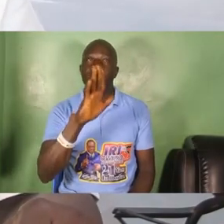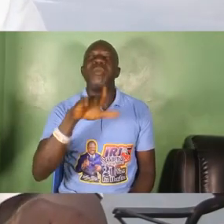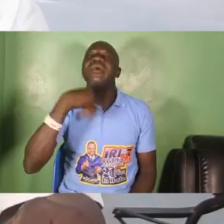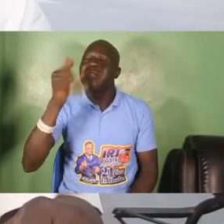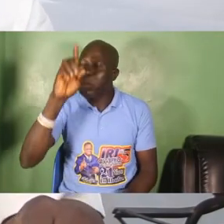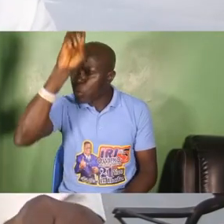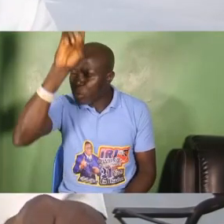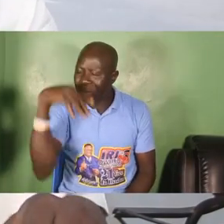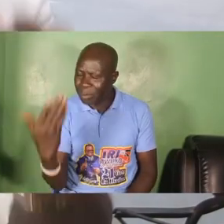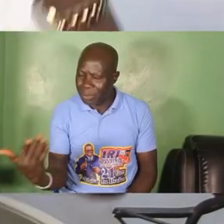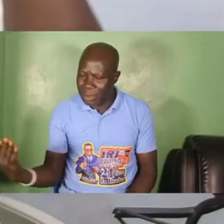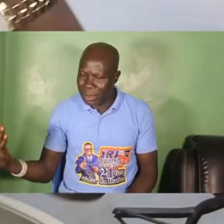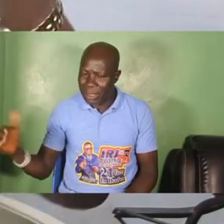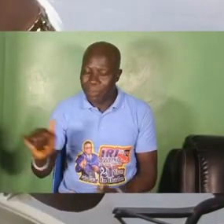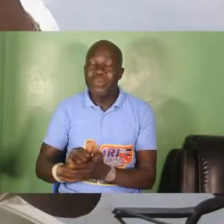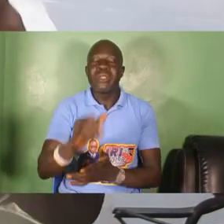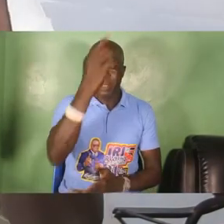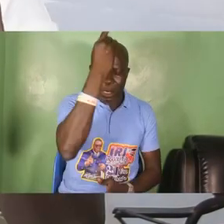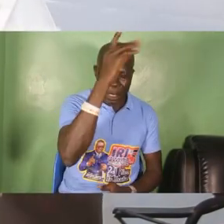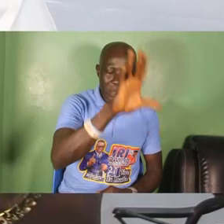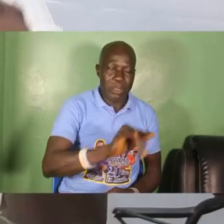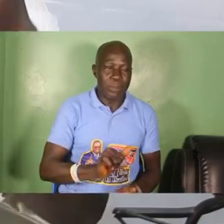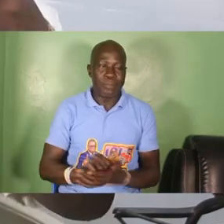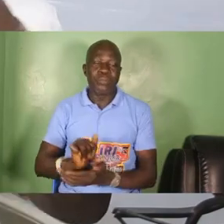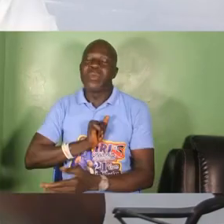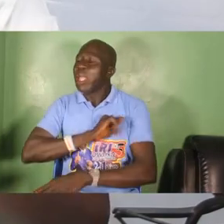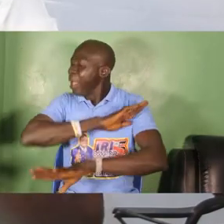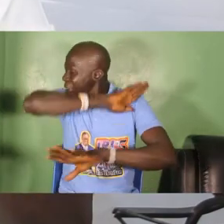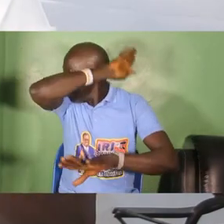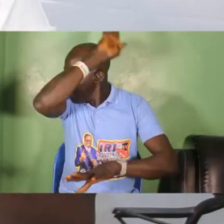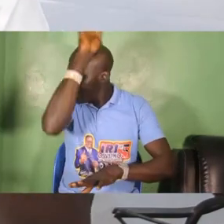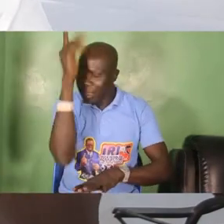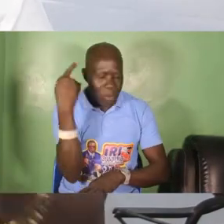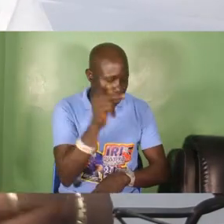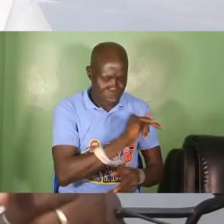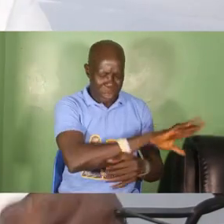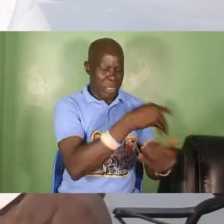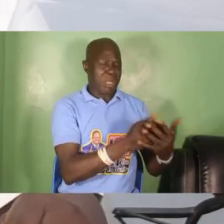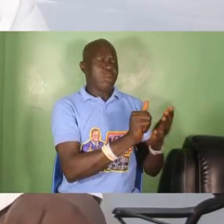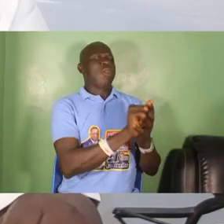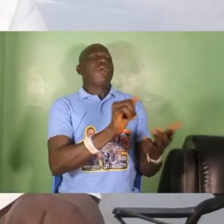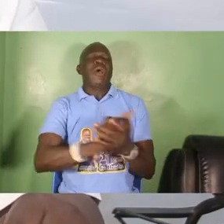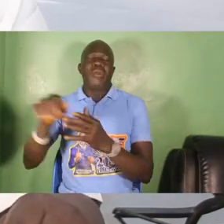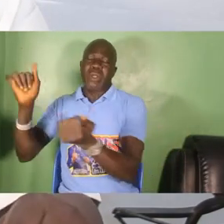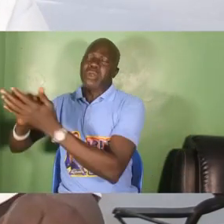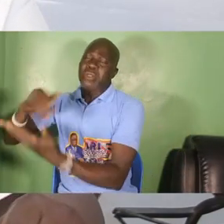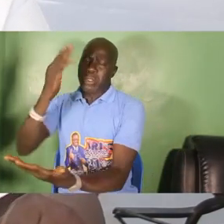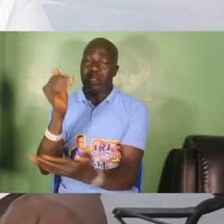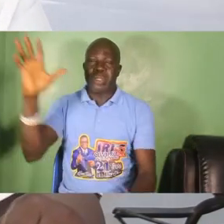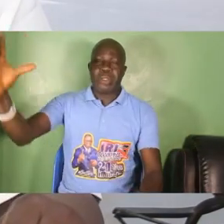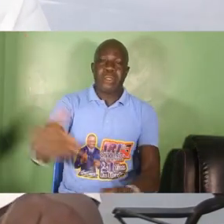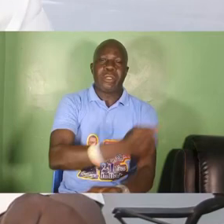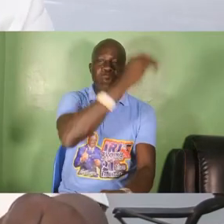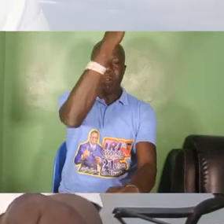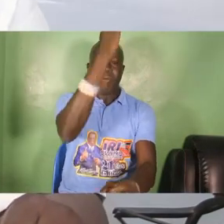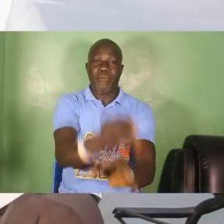sobolo kan. A woman says something. Only daddy. She said daddy. Only mi o foju di apere igbagbo. That she didn't underrate her symbol of faith. Only